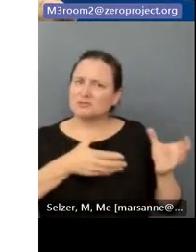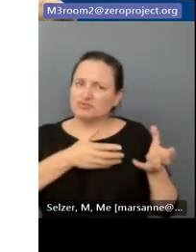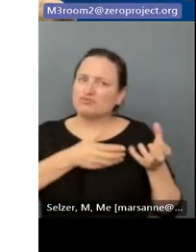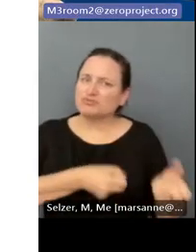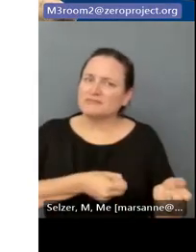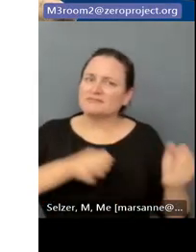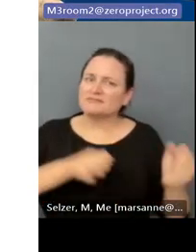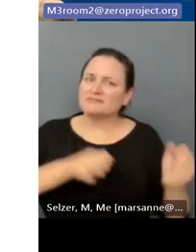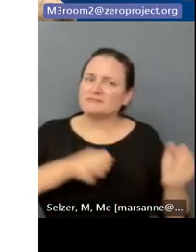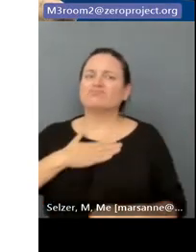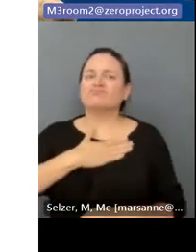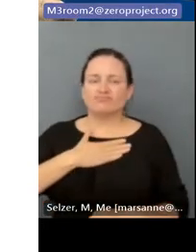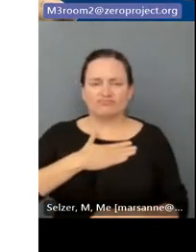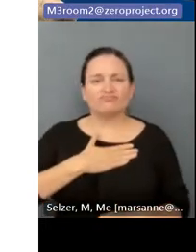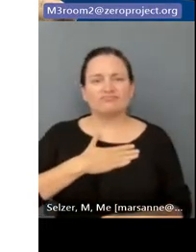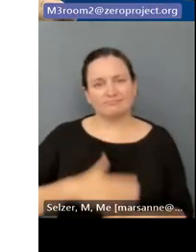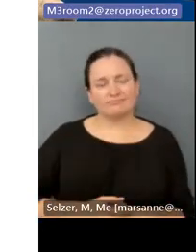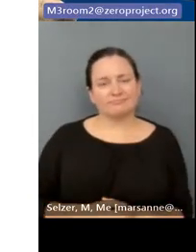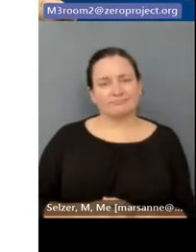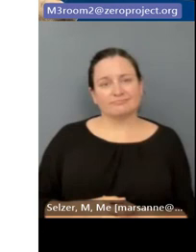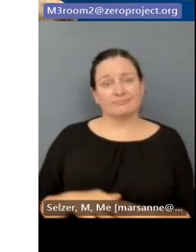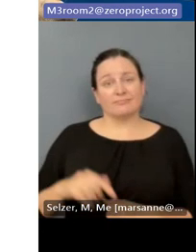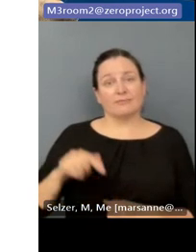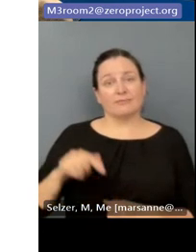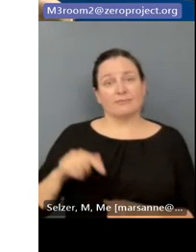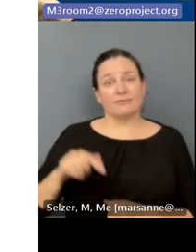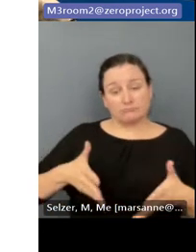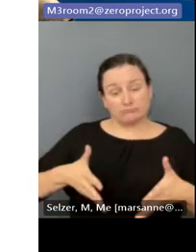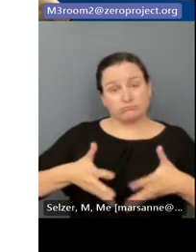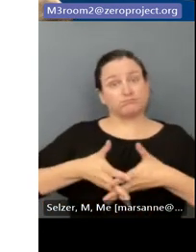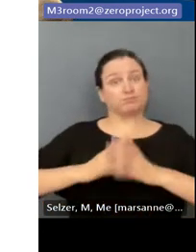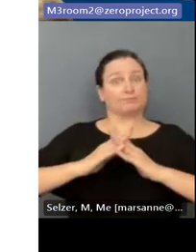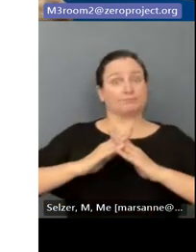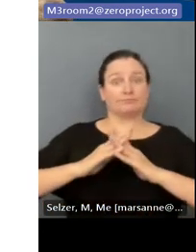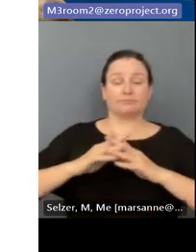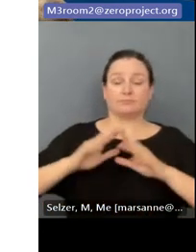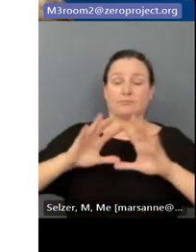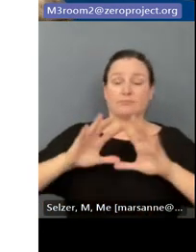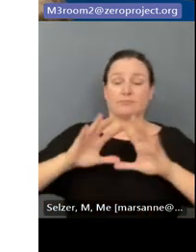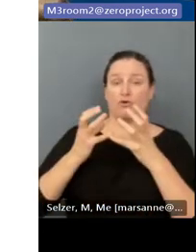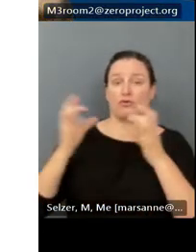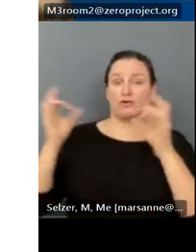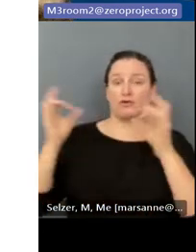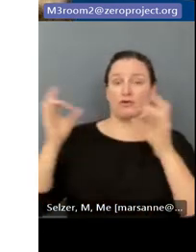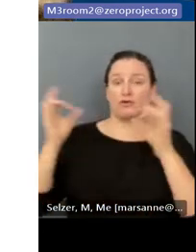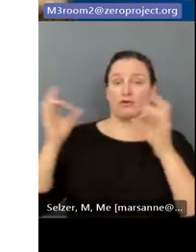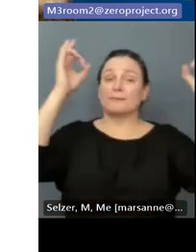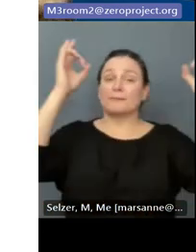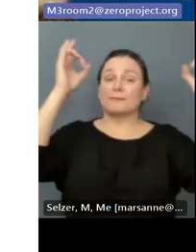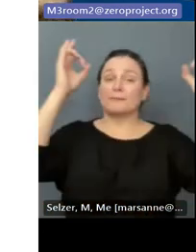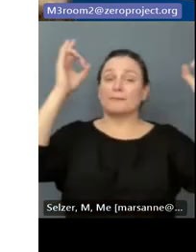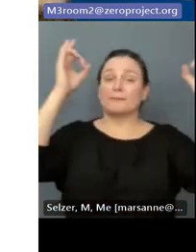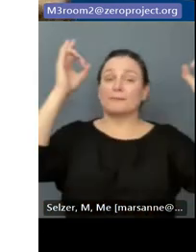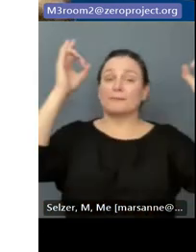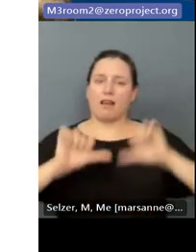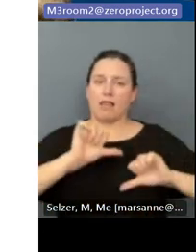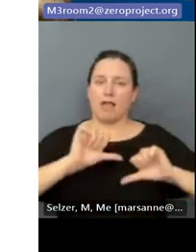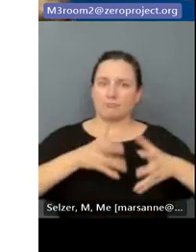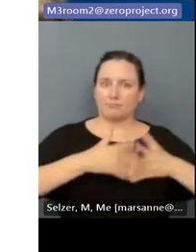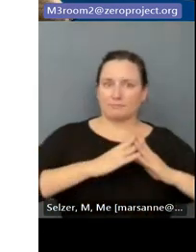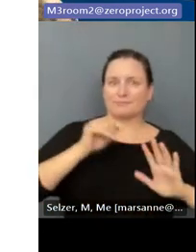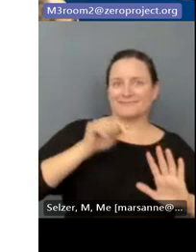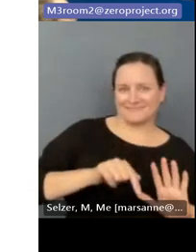North India, we have built an astronomy lab for deaf kids, providing interesting experiments to try. Mr. Bhuvesh from Karnal tells